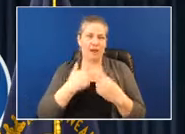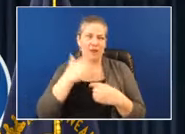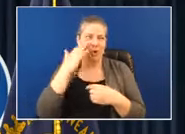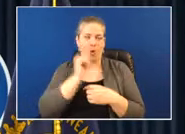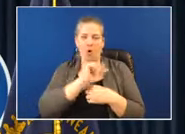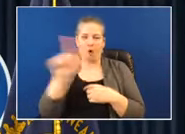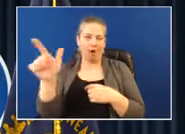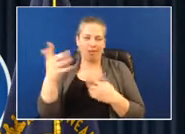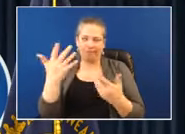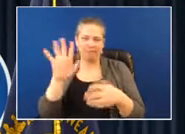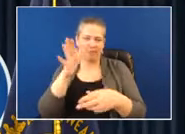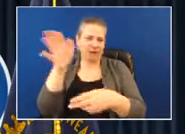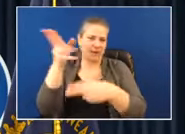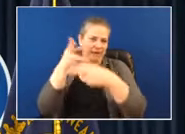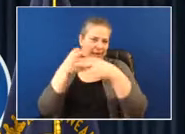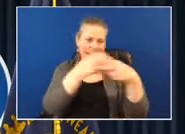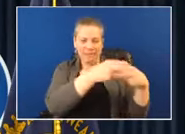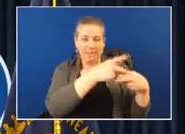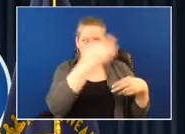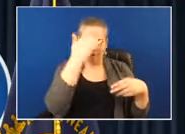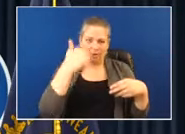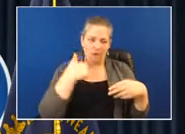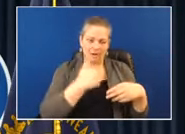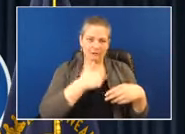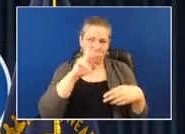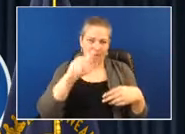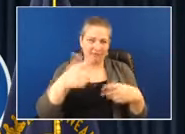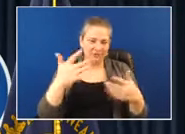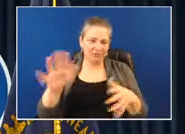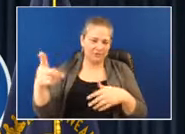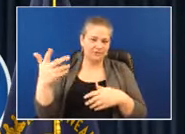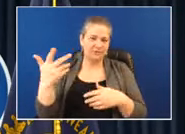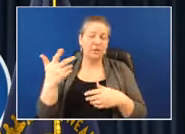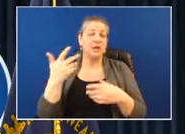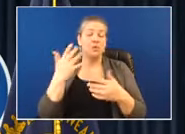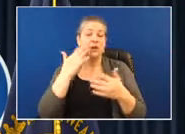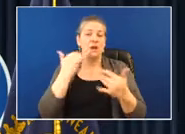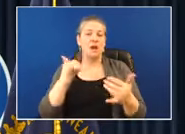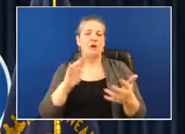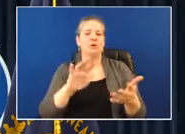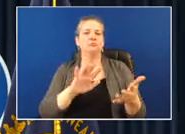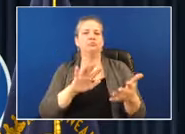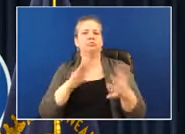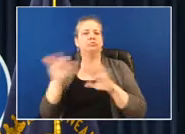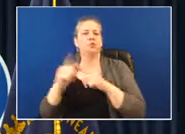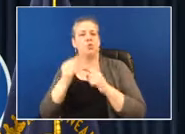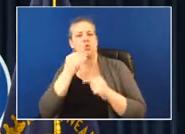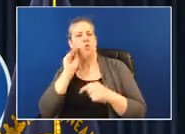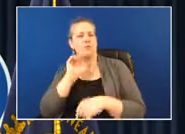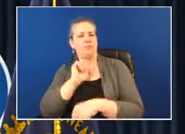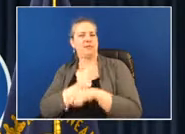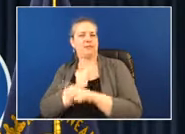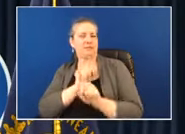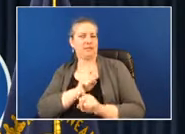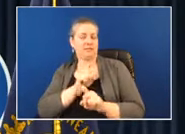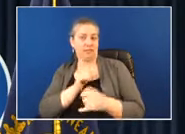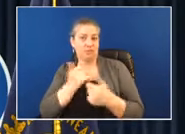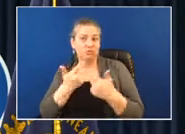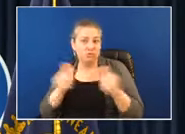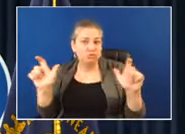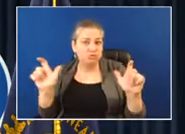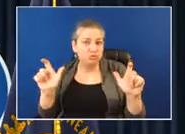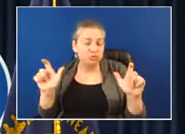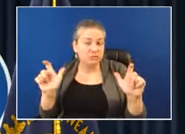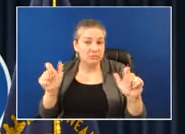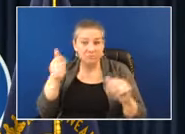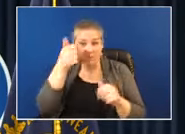here in the Capitol as well as the community, to likely using home-based testing. And that's a big change. Remember our health departments, and you